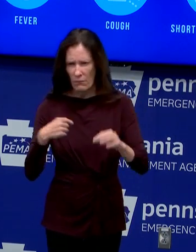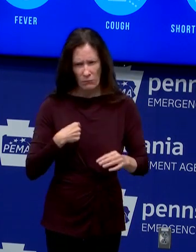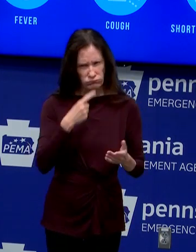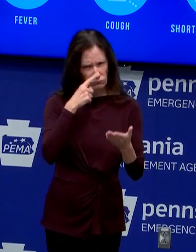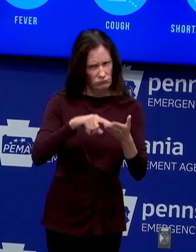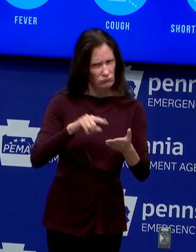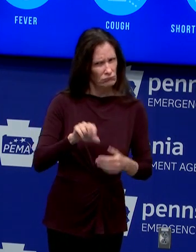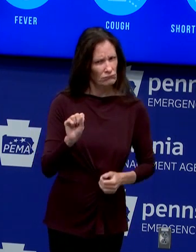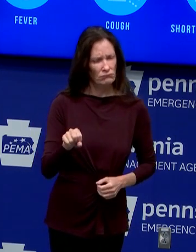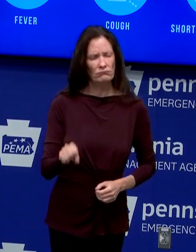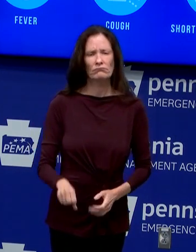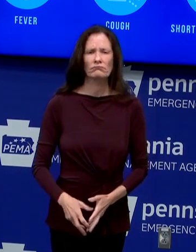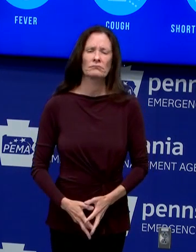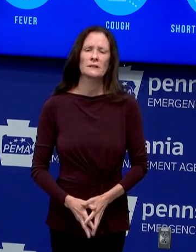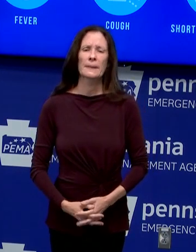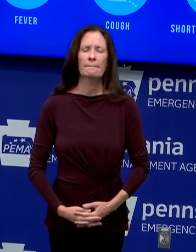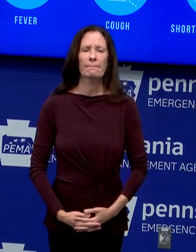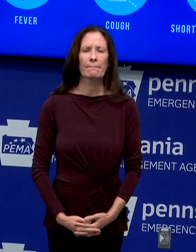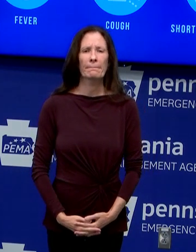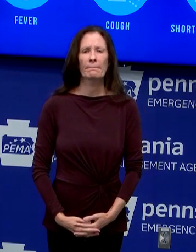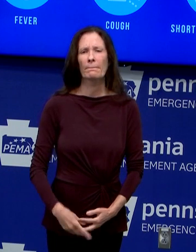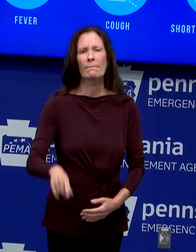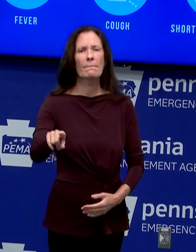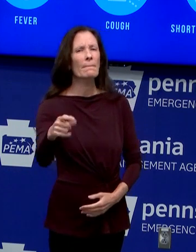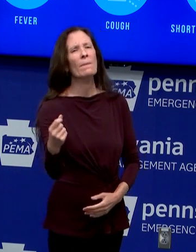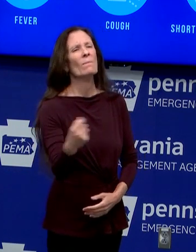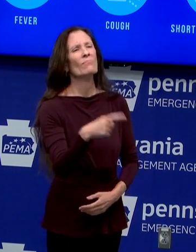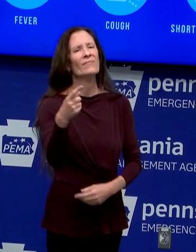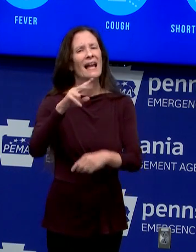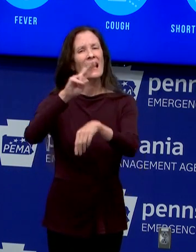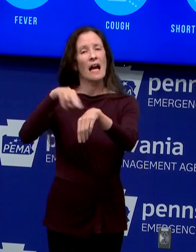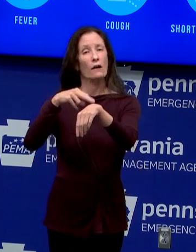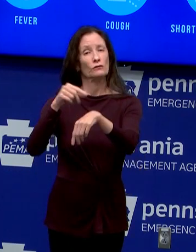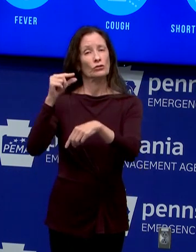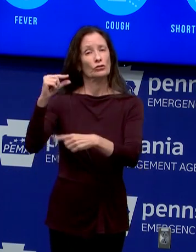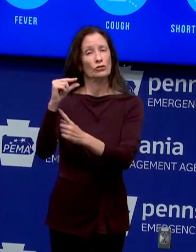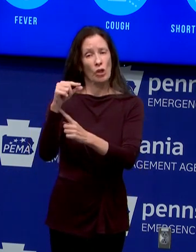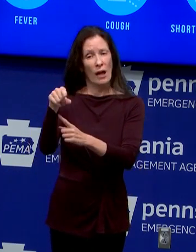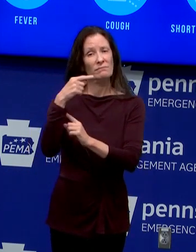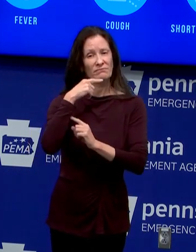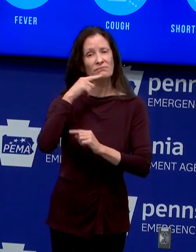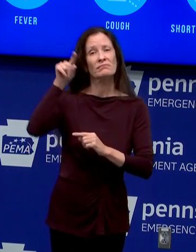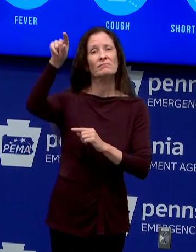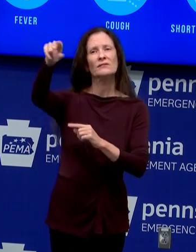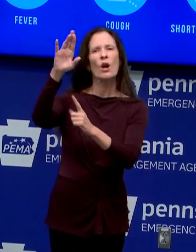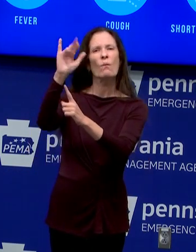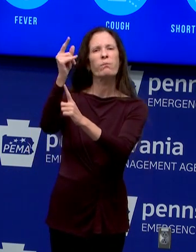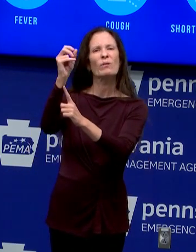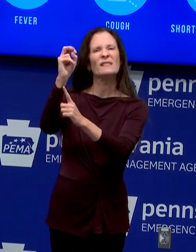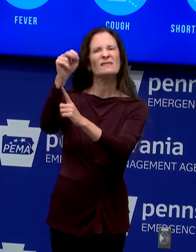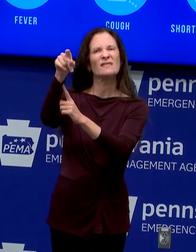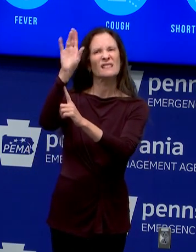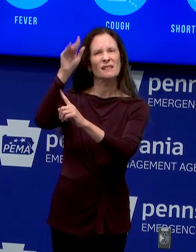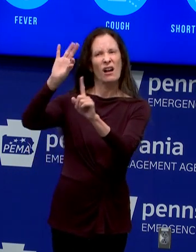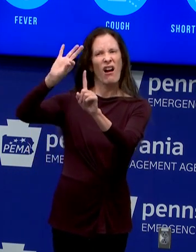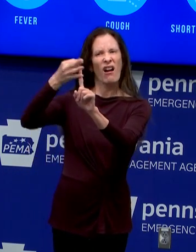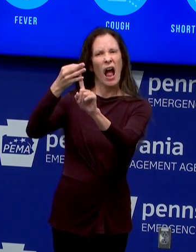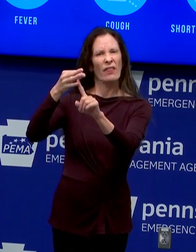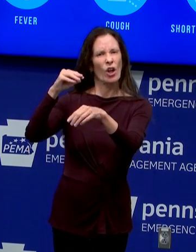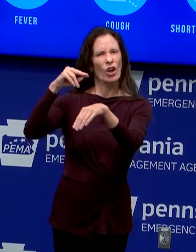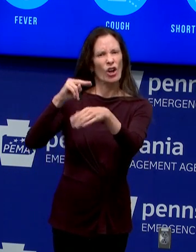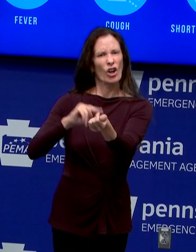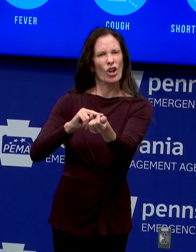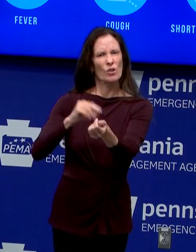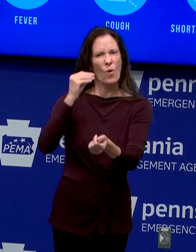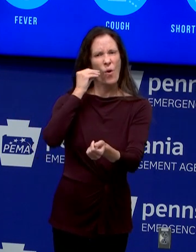the National Guard says Brighton Rehabilitation is the 9th nursing home it has provided this kind of support to. Why isn't it the first